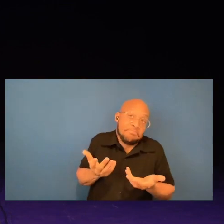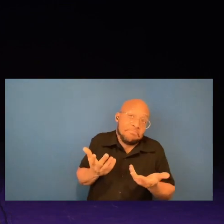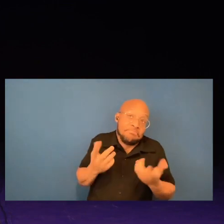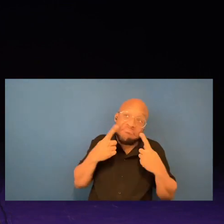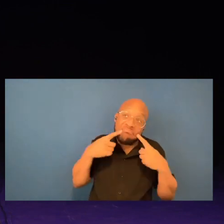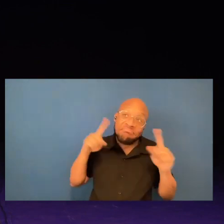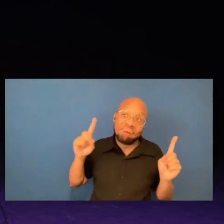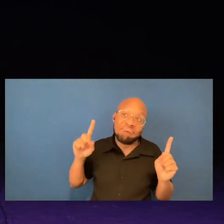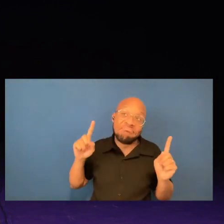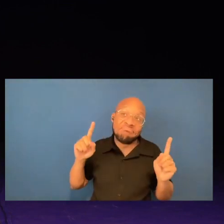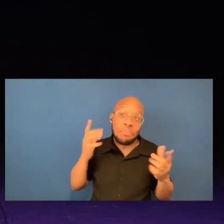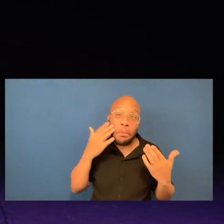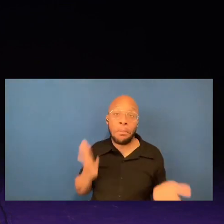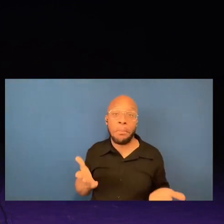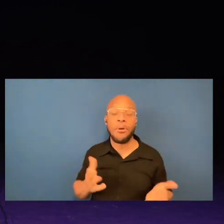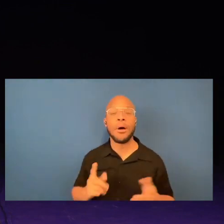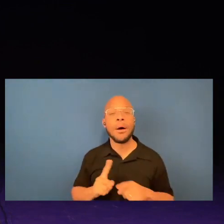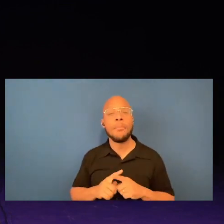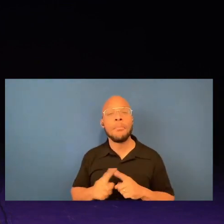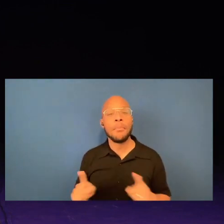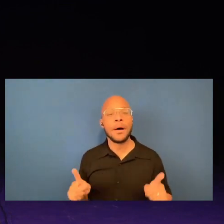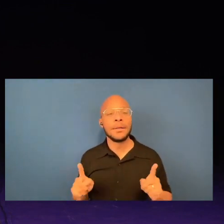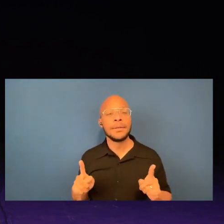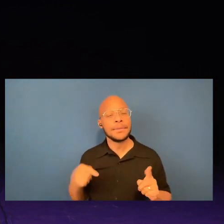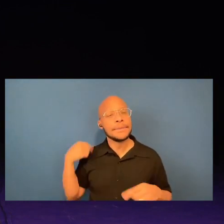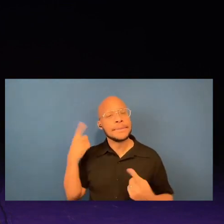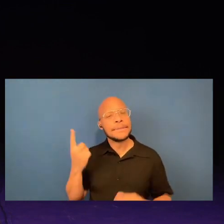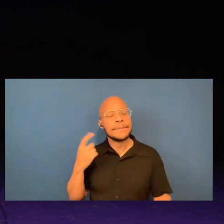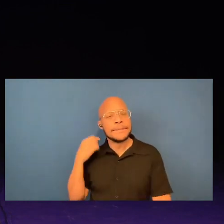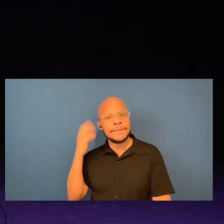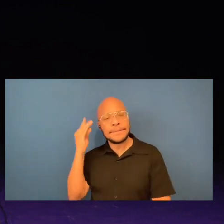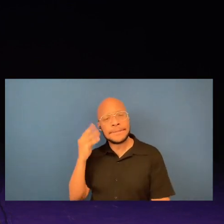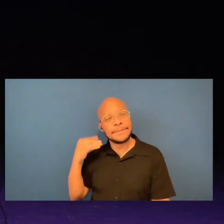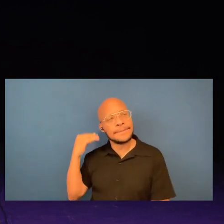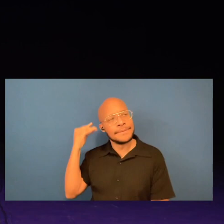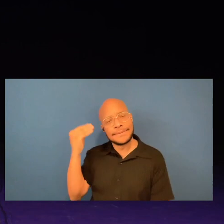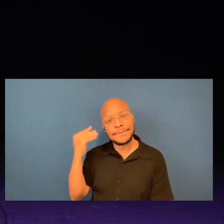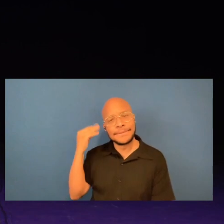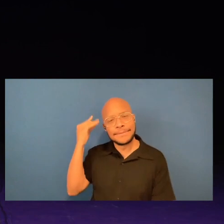But it's kind of nibbled away at me over the years.